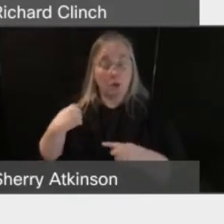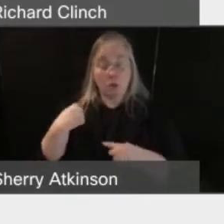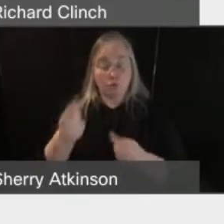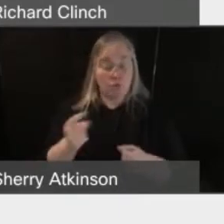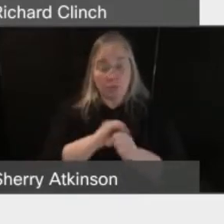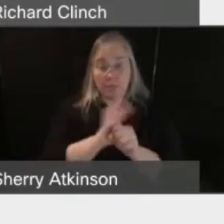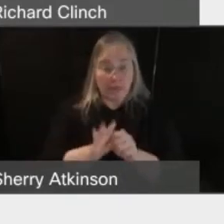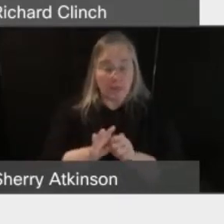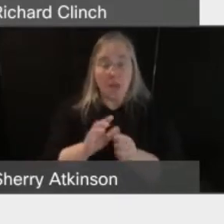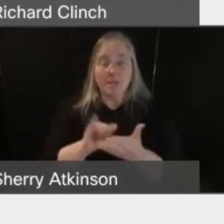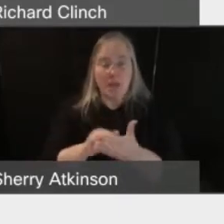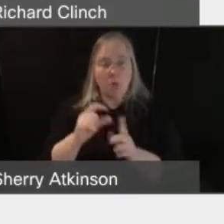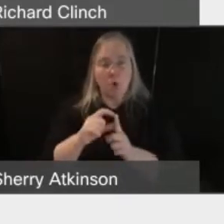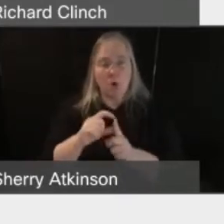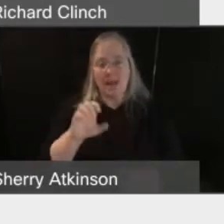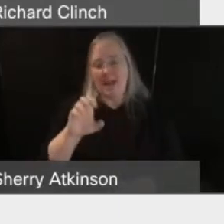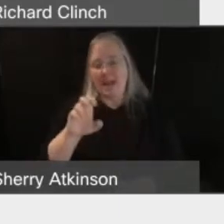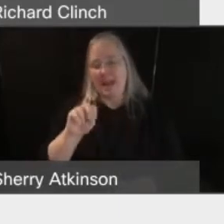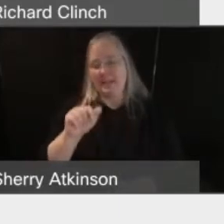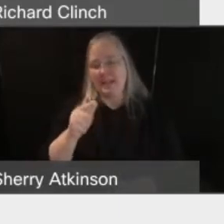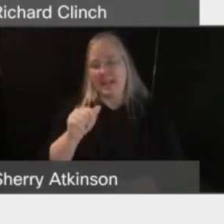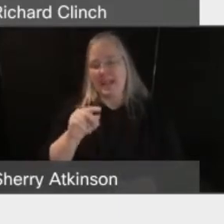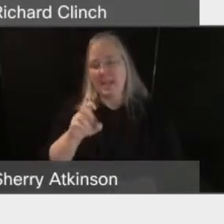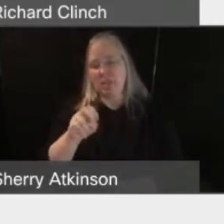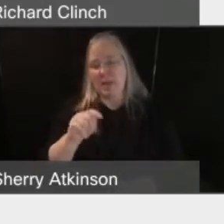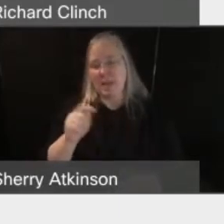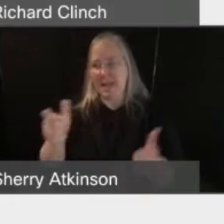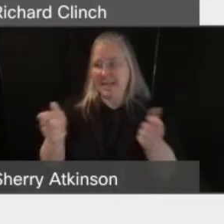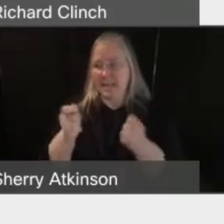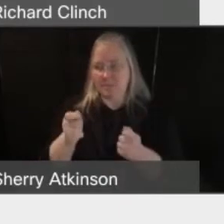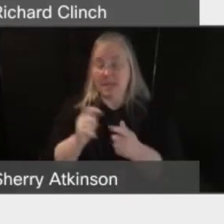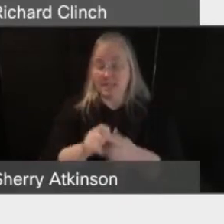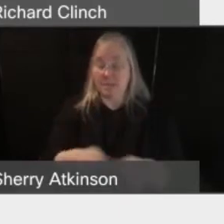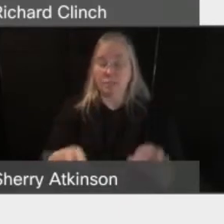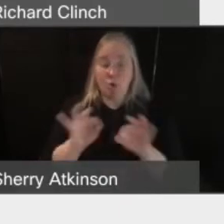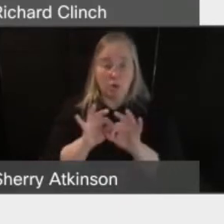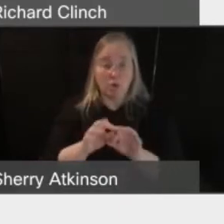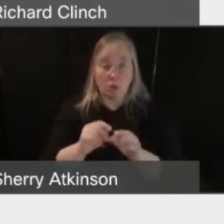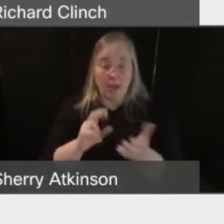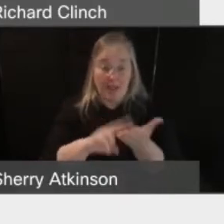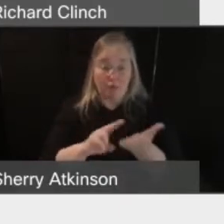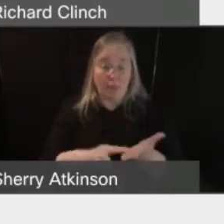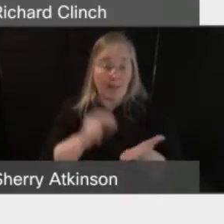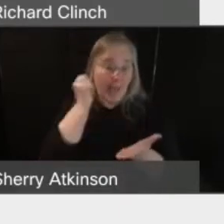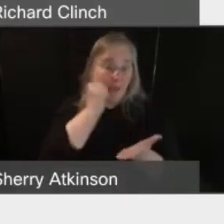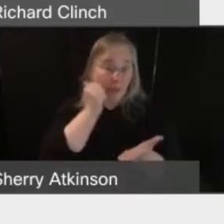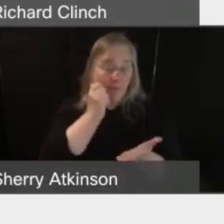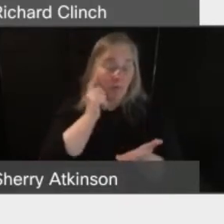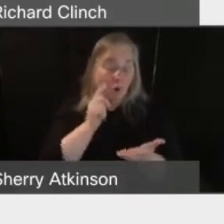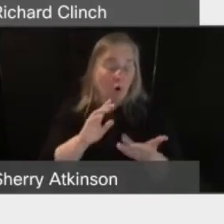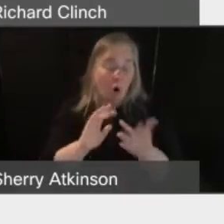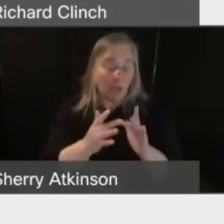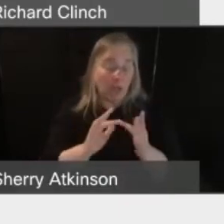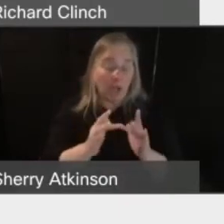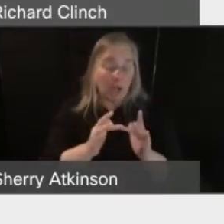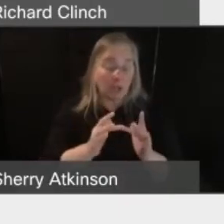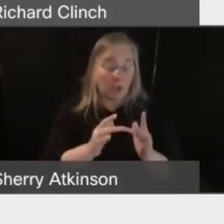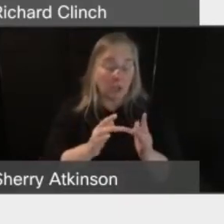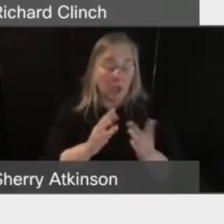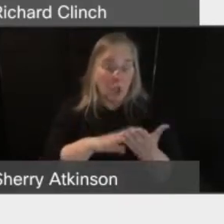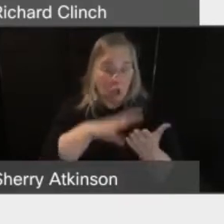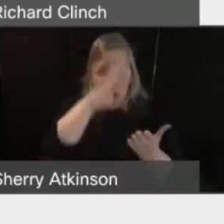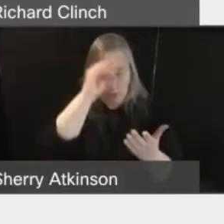word engagement has been critical in reporting. So enrollment every day for online learning and engagement in the